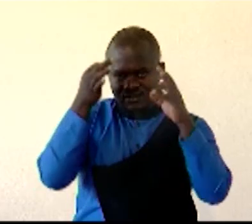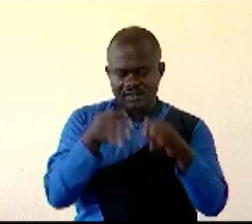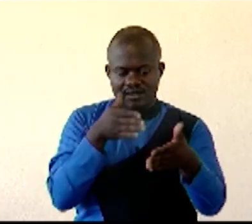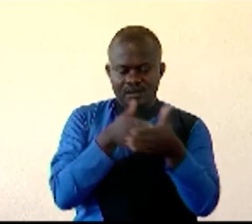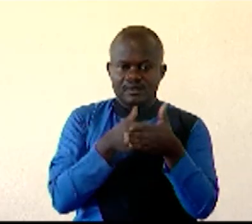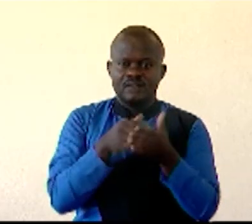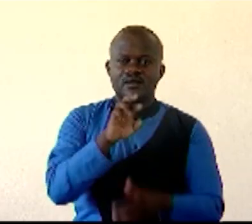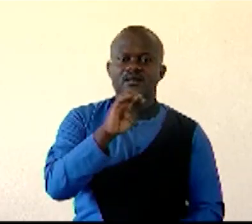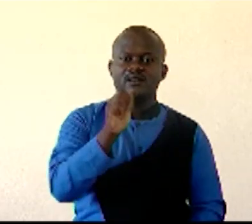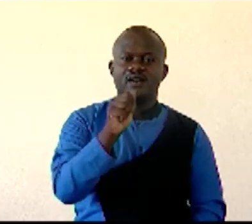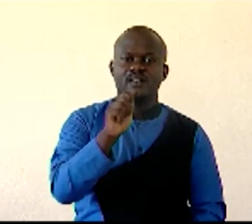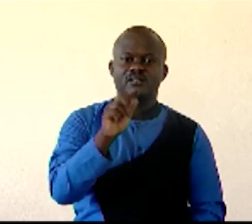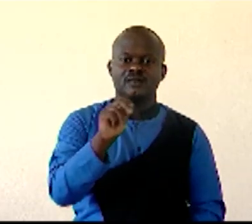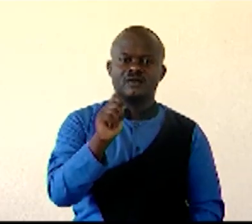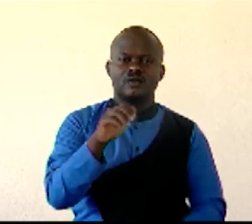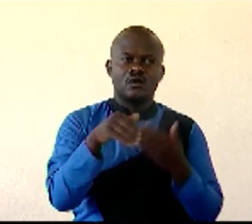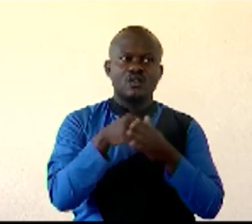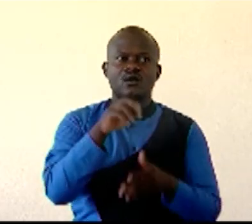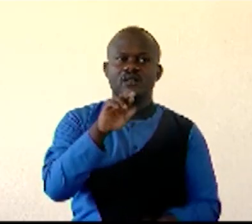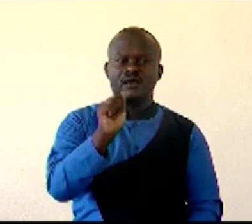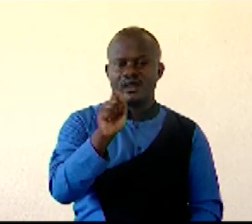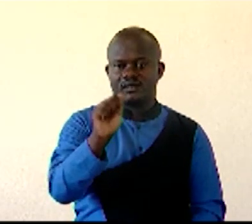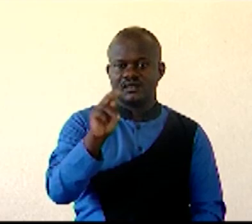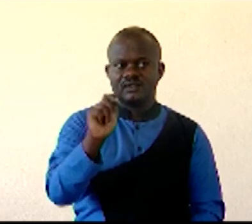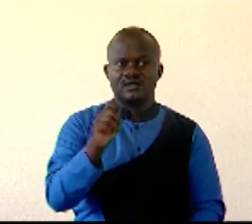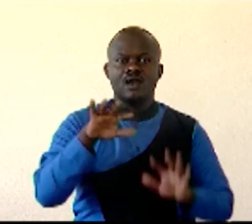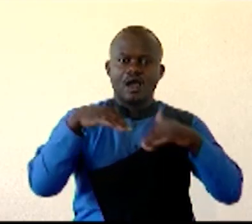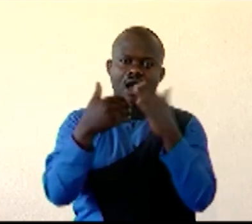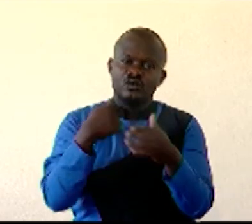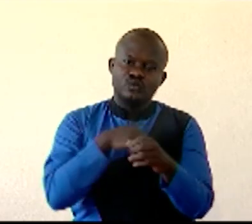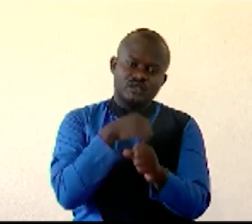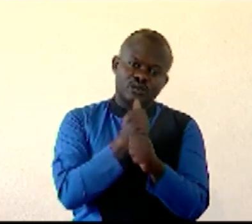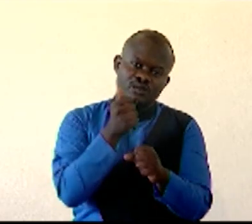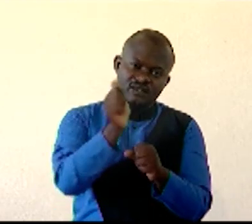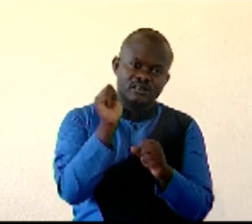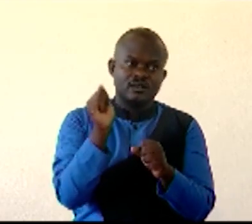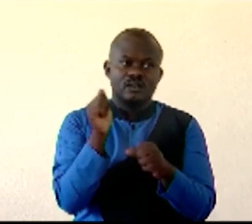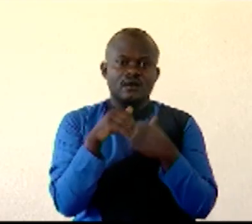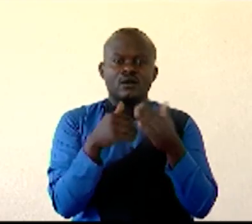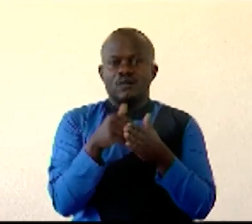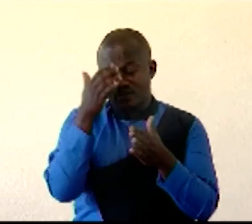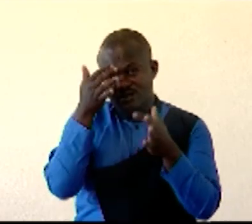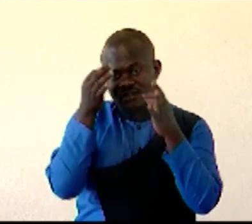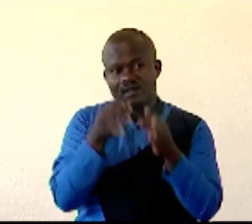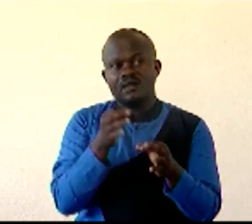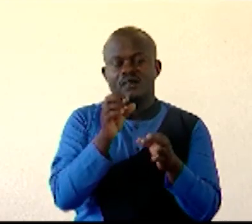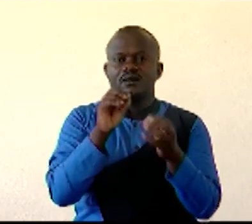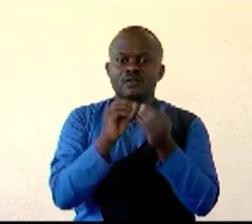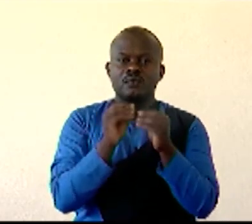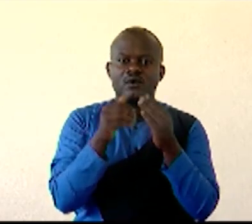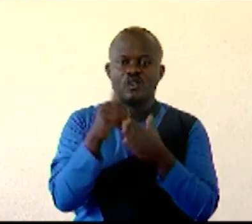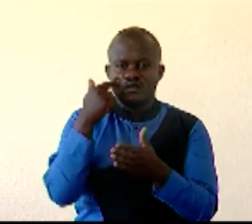limiting reactant or the limiting reactant. How do we do that? As I said, we have to determine the number of moles for